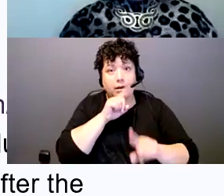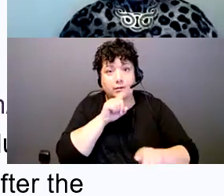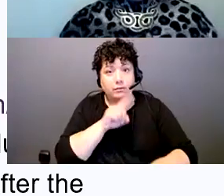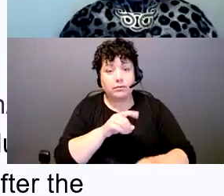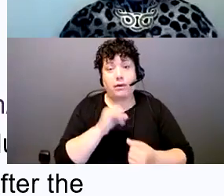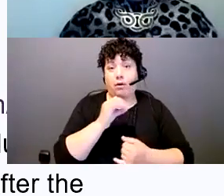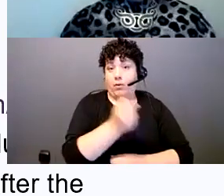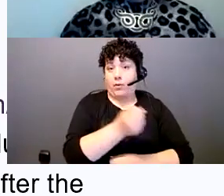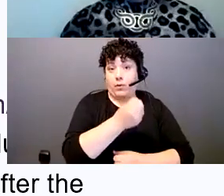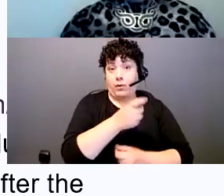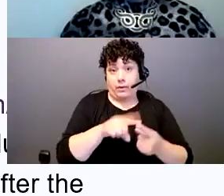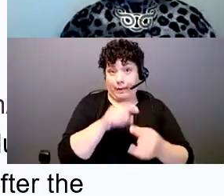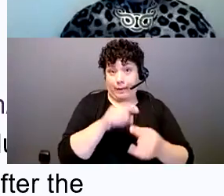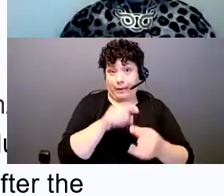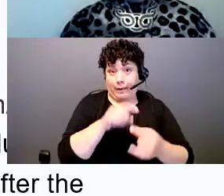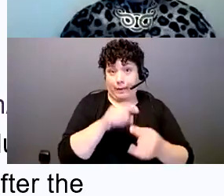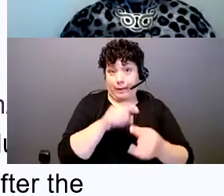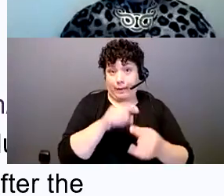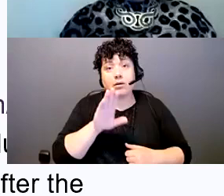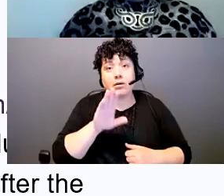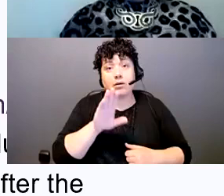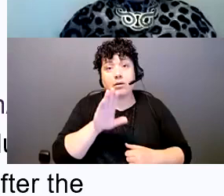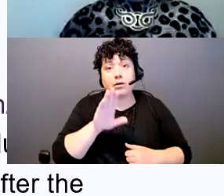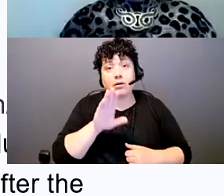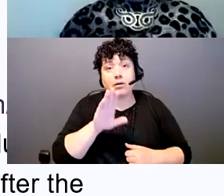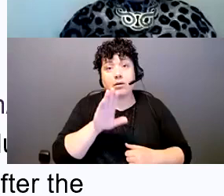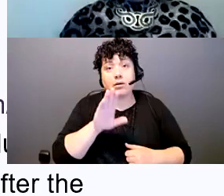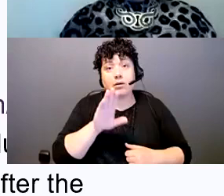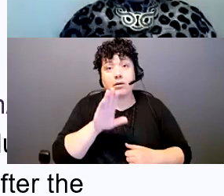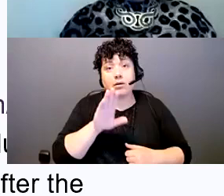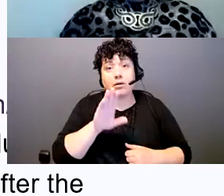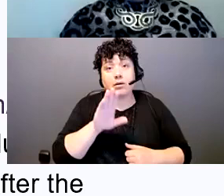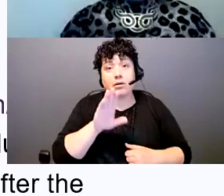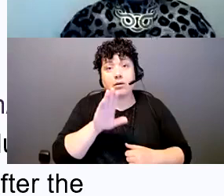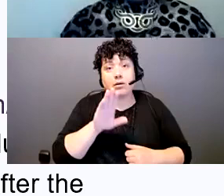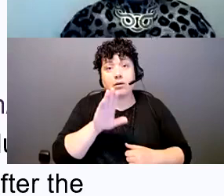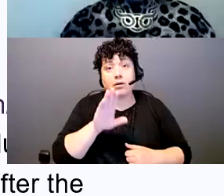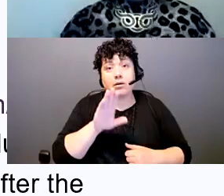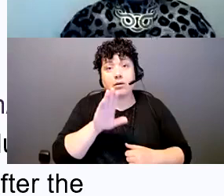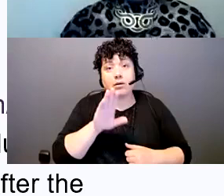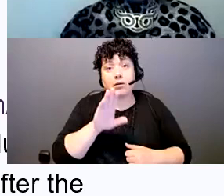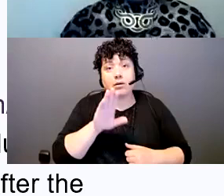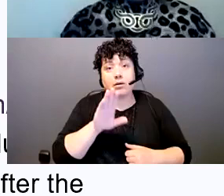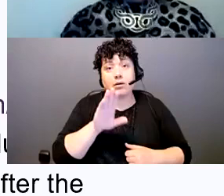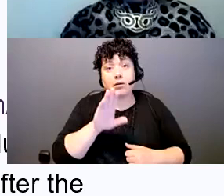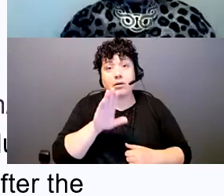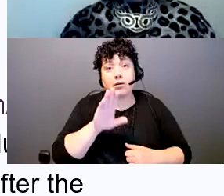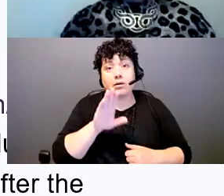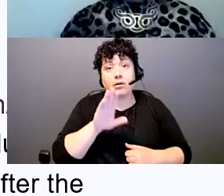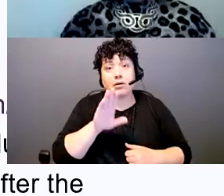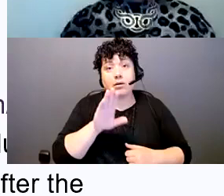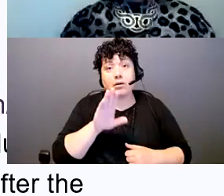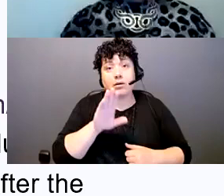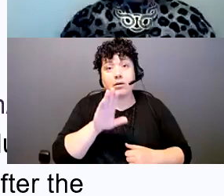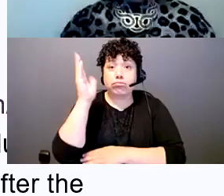As I mentioned, the recording and slides will be on our website in a few days' time. After this webinar, you will get